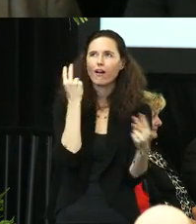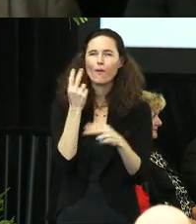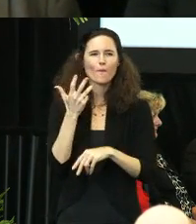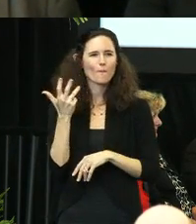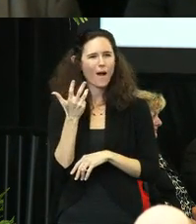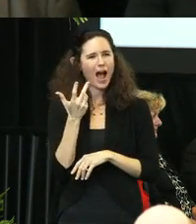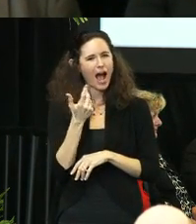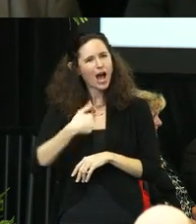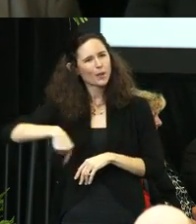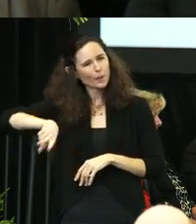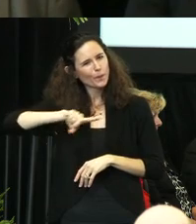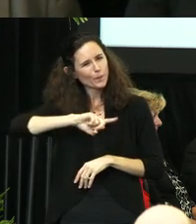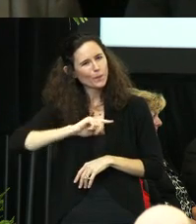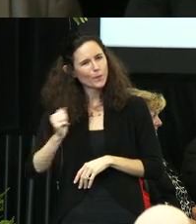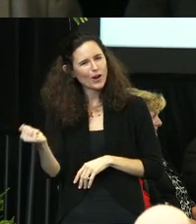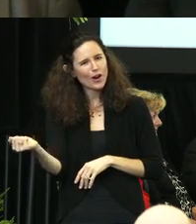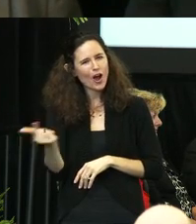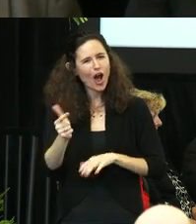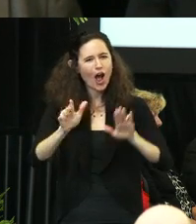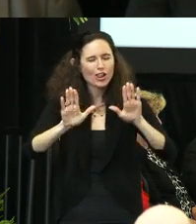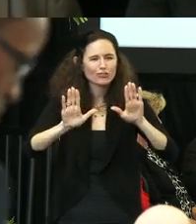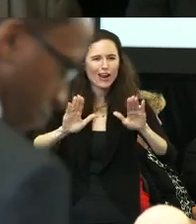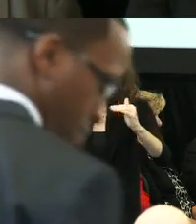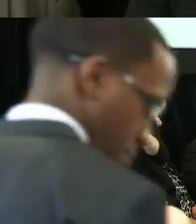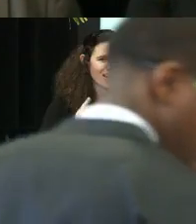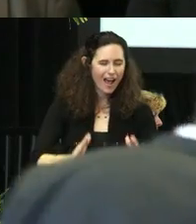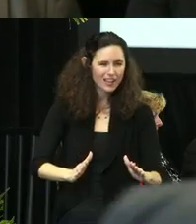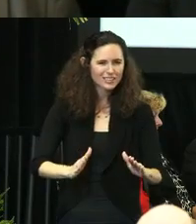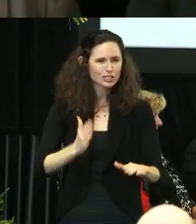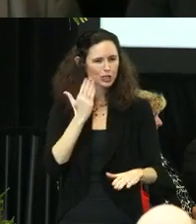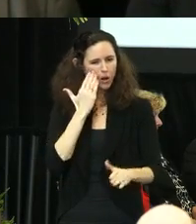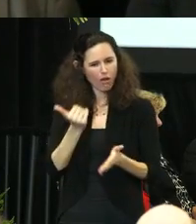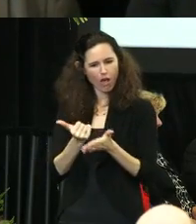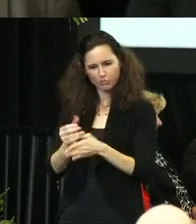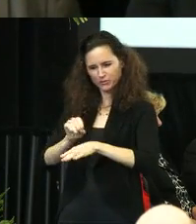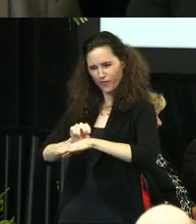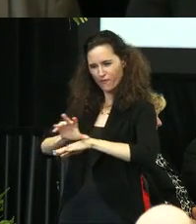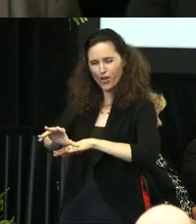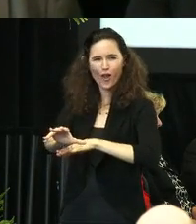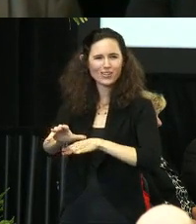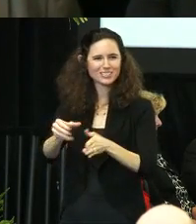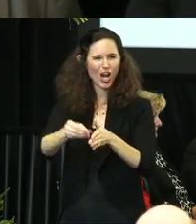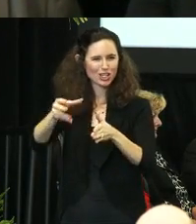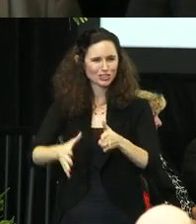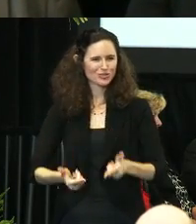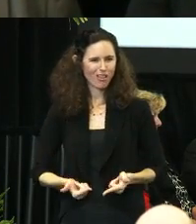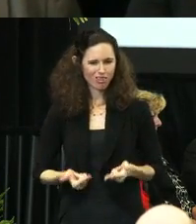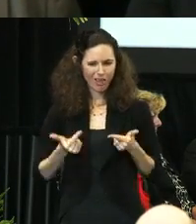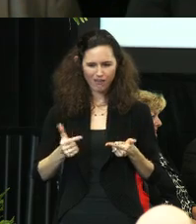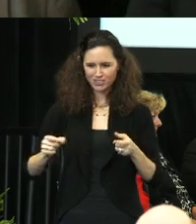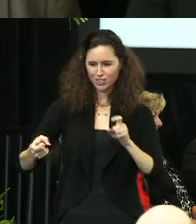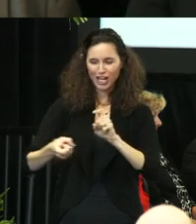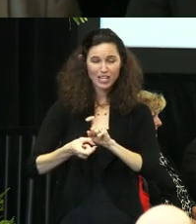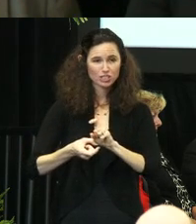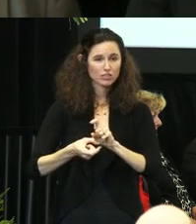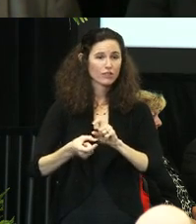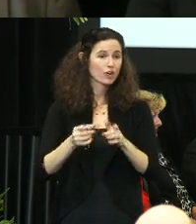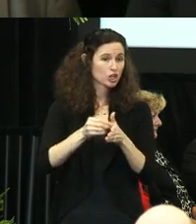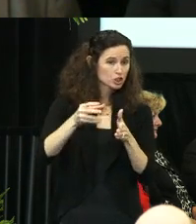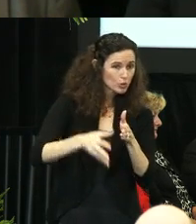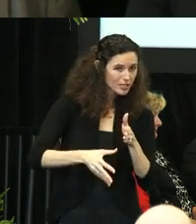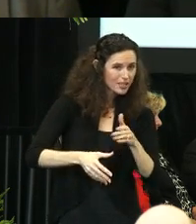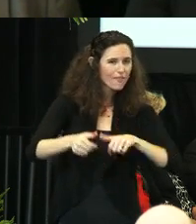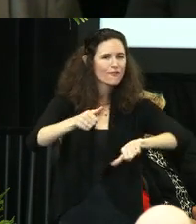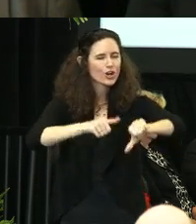as colleagues, how amazing we are as life transformers for our students, for each other, and